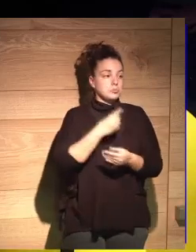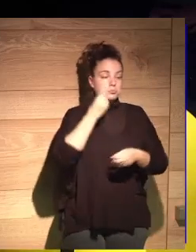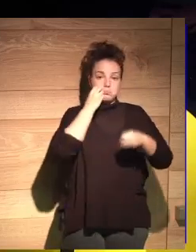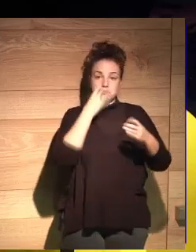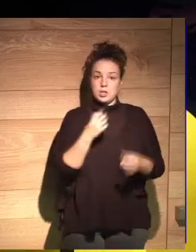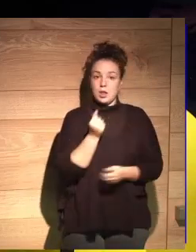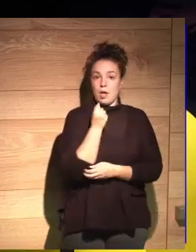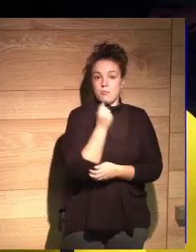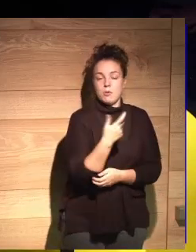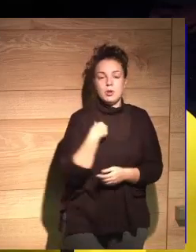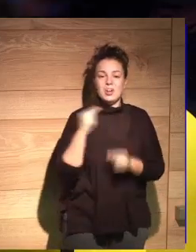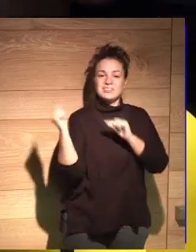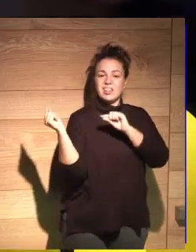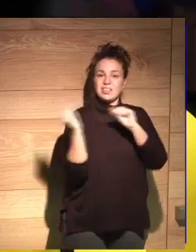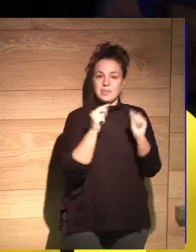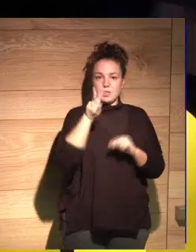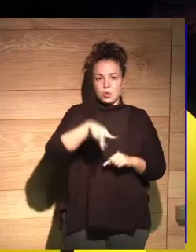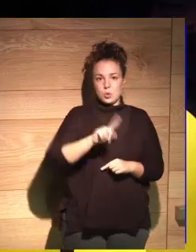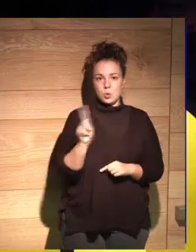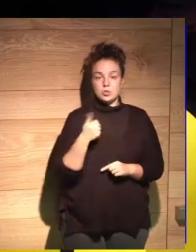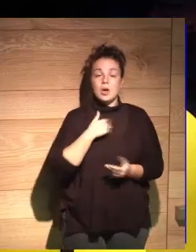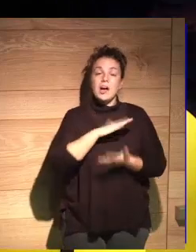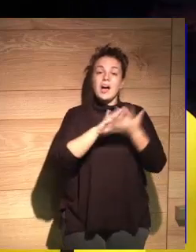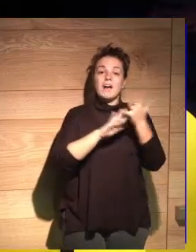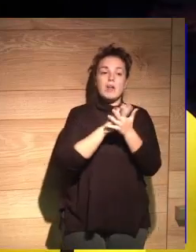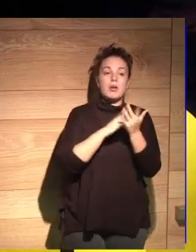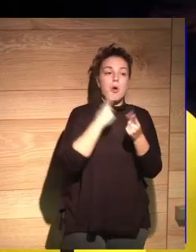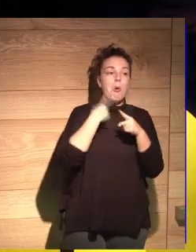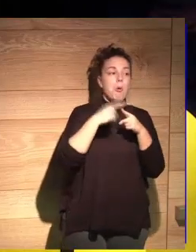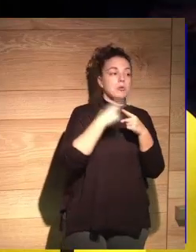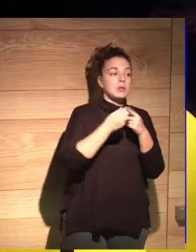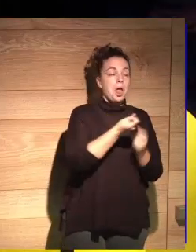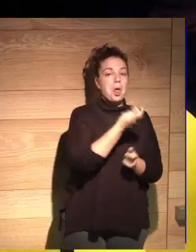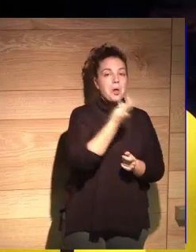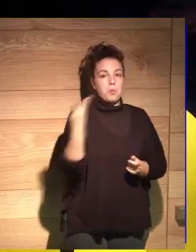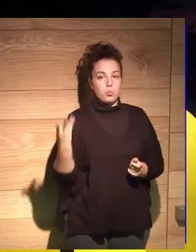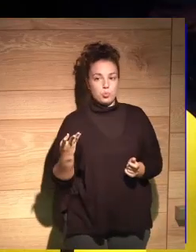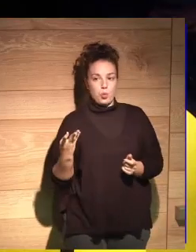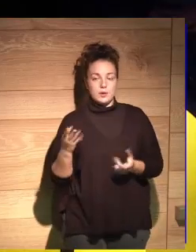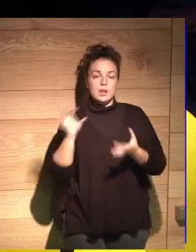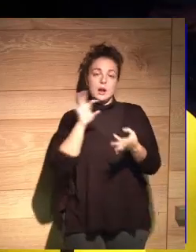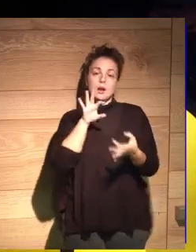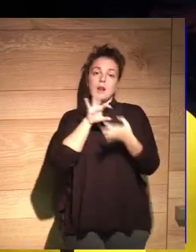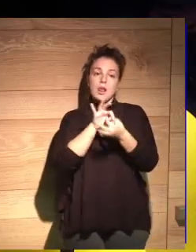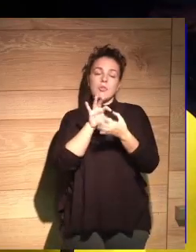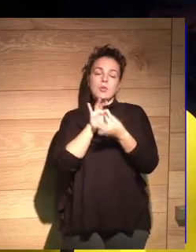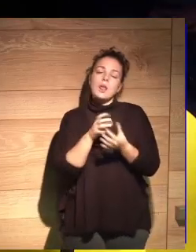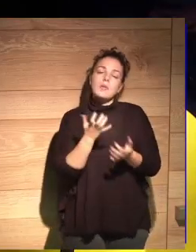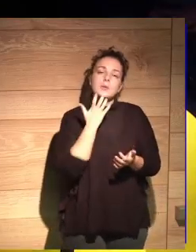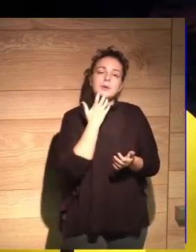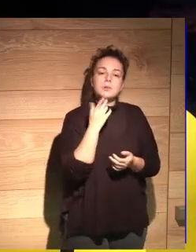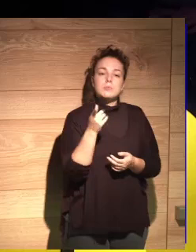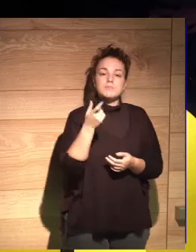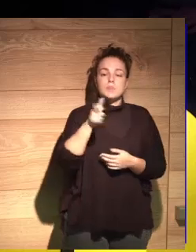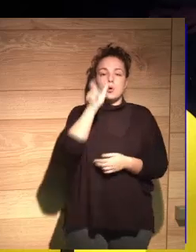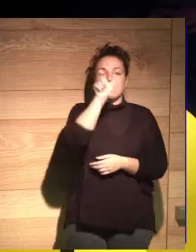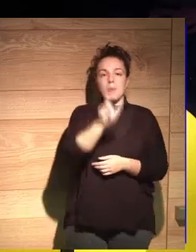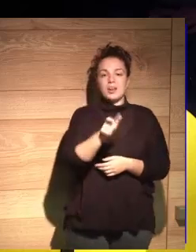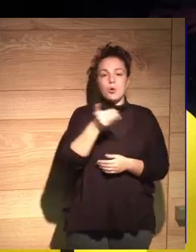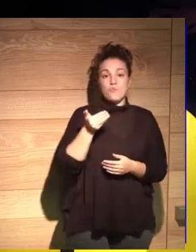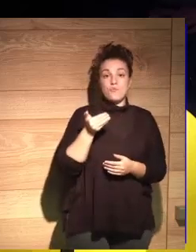all find that fine, but I don't believe that will be the debate. So I'm going to talk about a few aspects that are related to what is